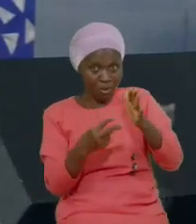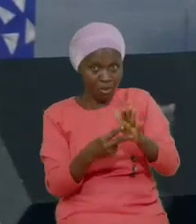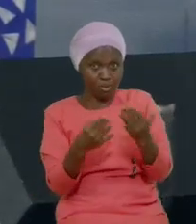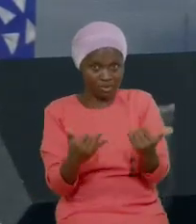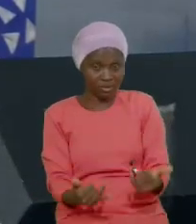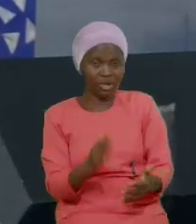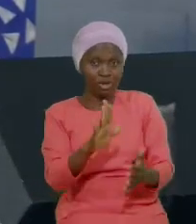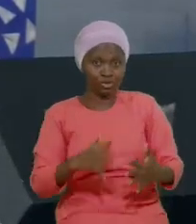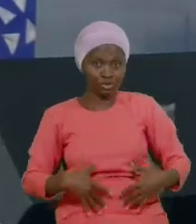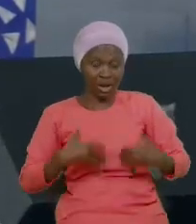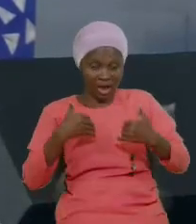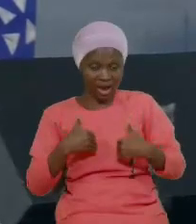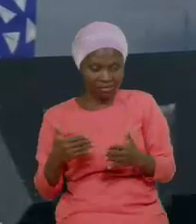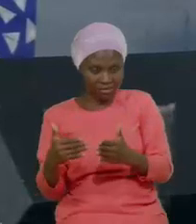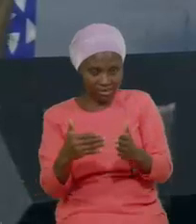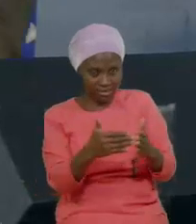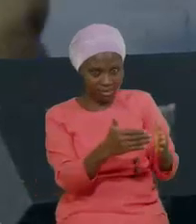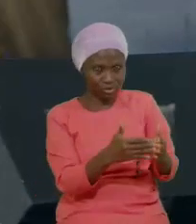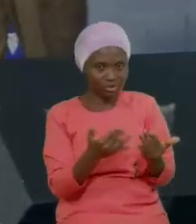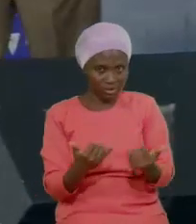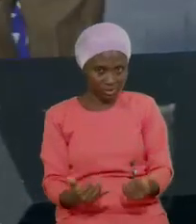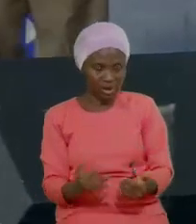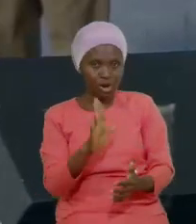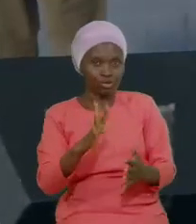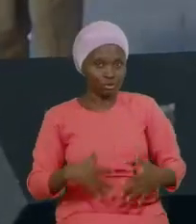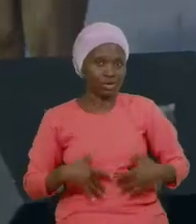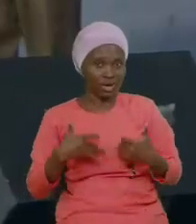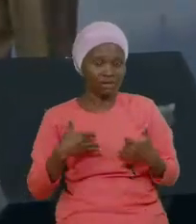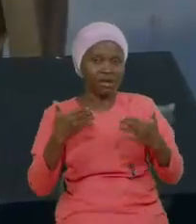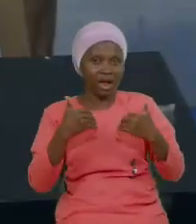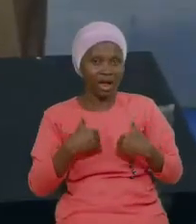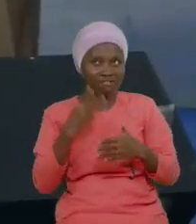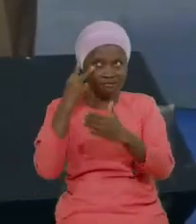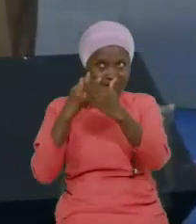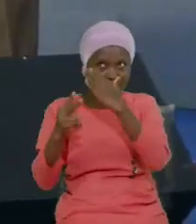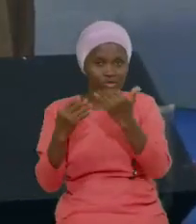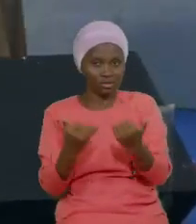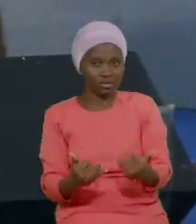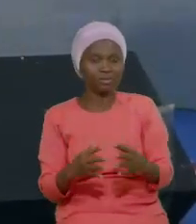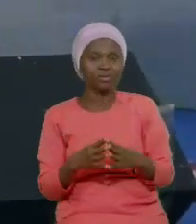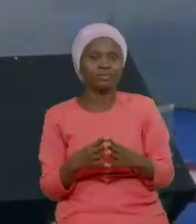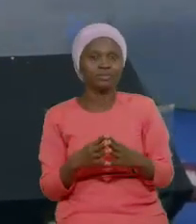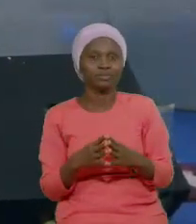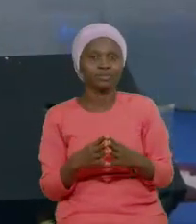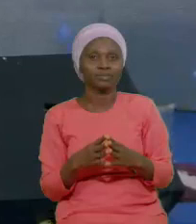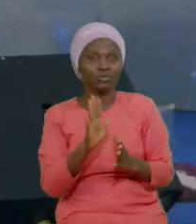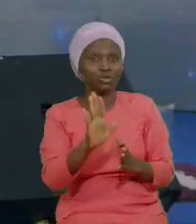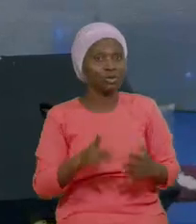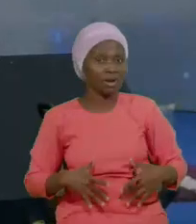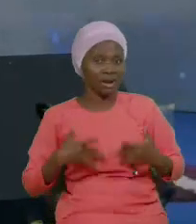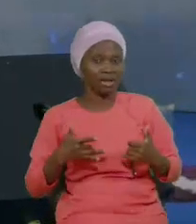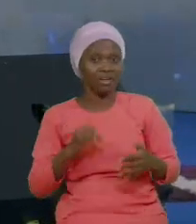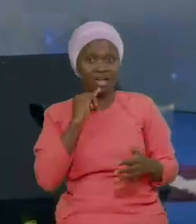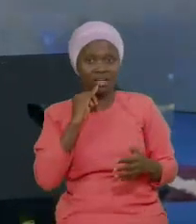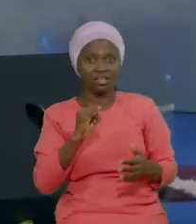has direction now. Your life has vision now. Your life is going